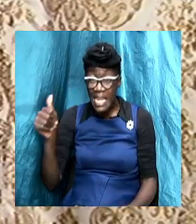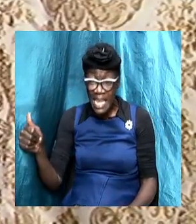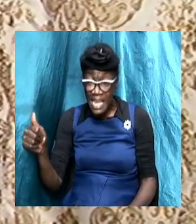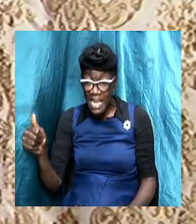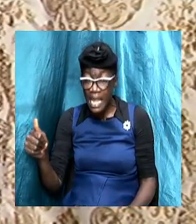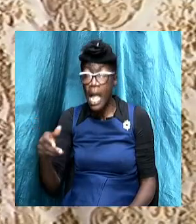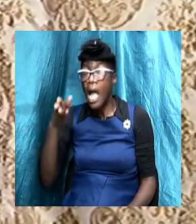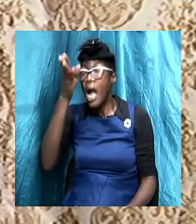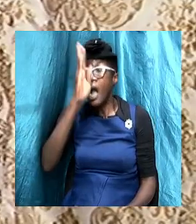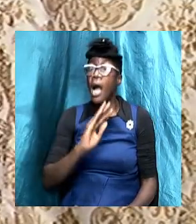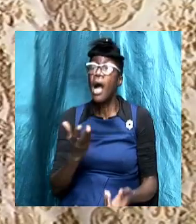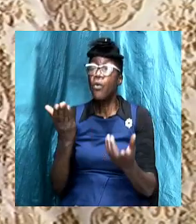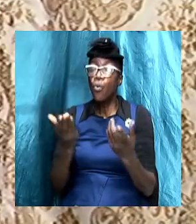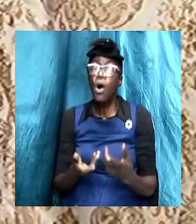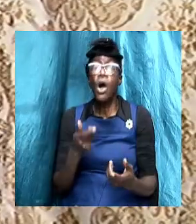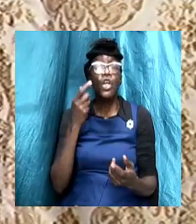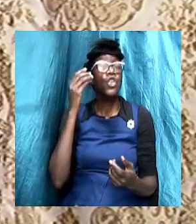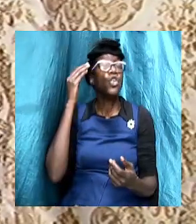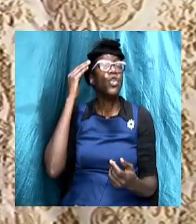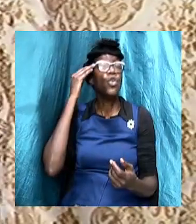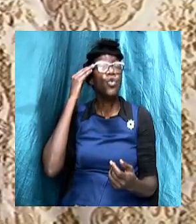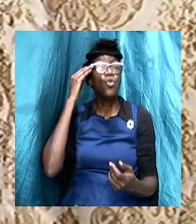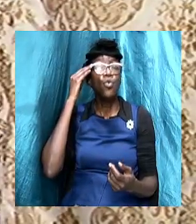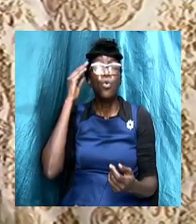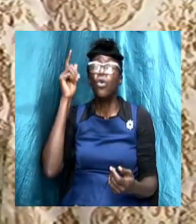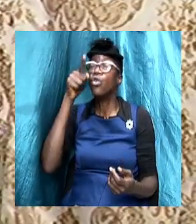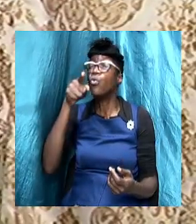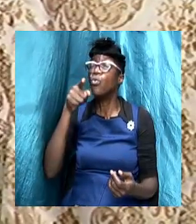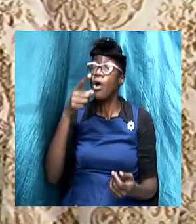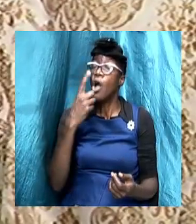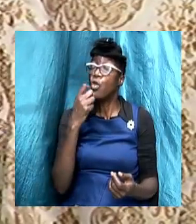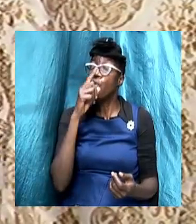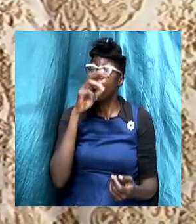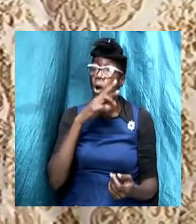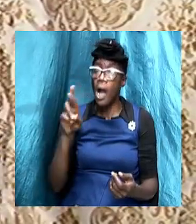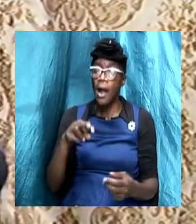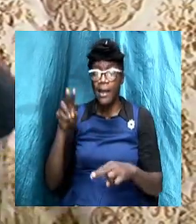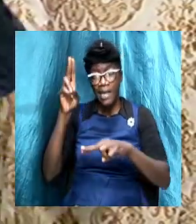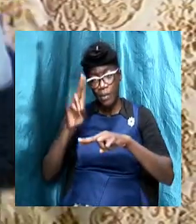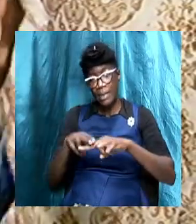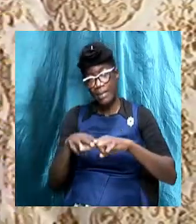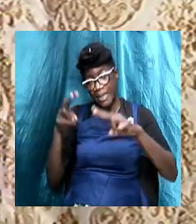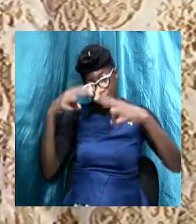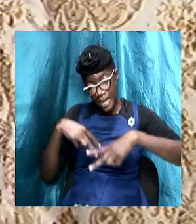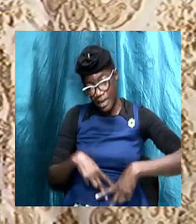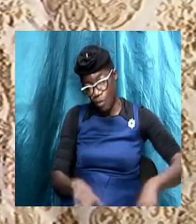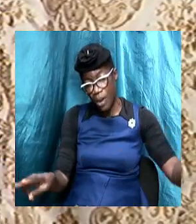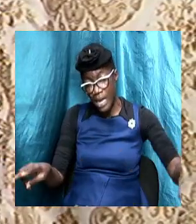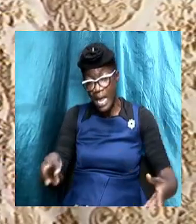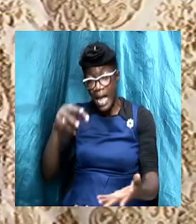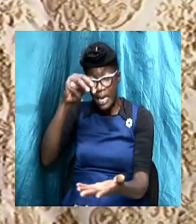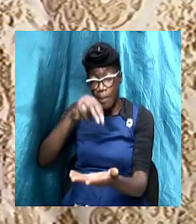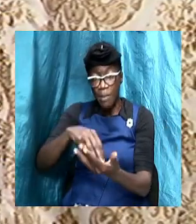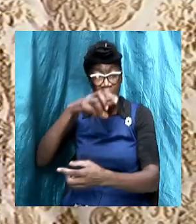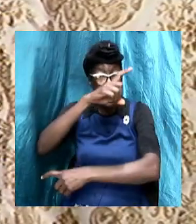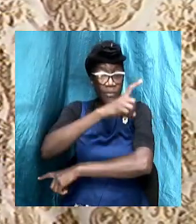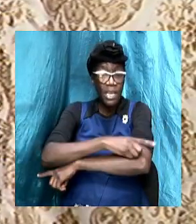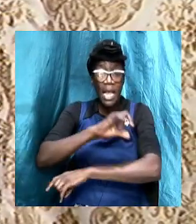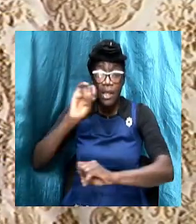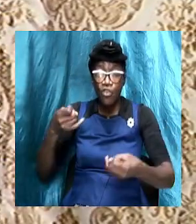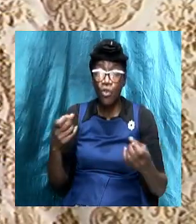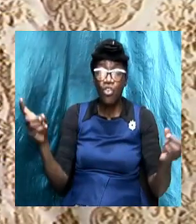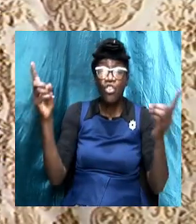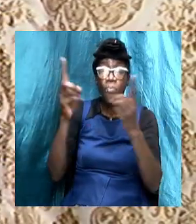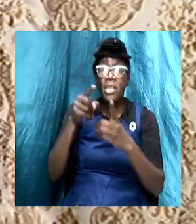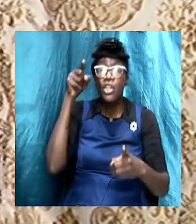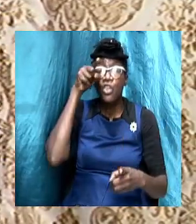you to know who you are, amen. And he will sit there on the well, even at the middle of the day, just to meet you, to